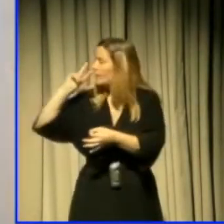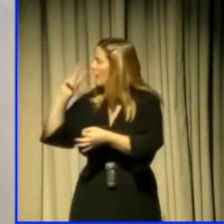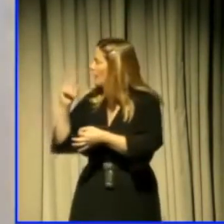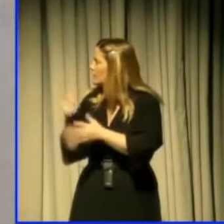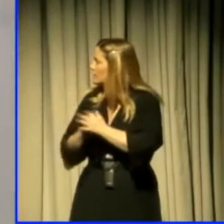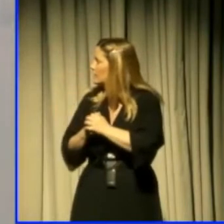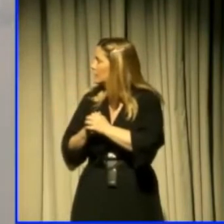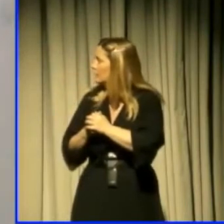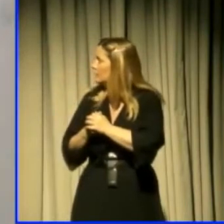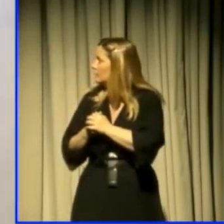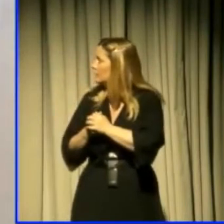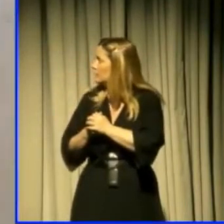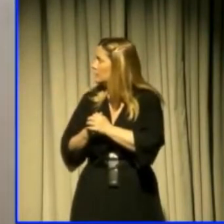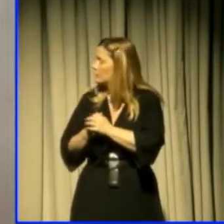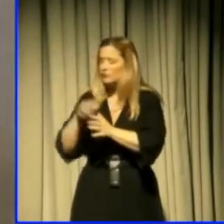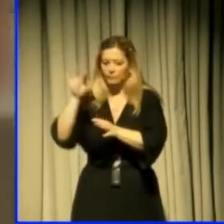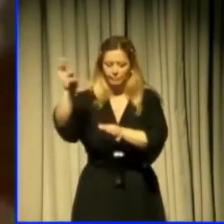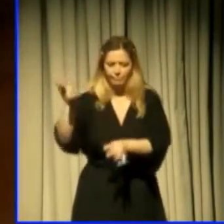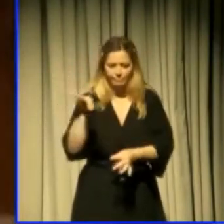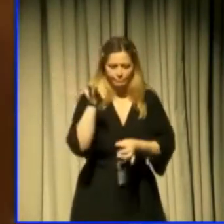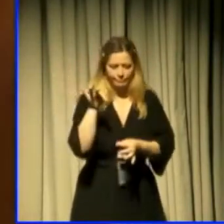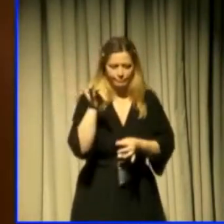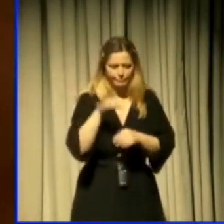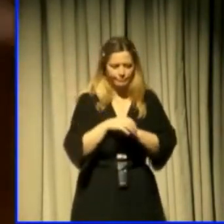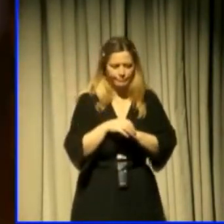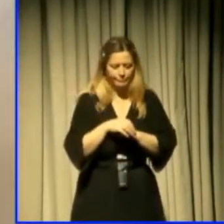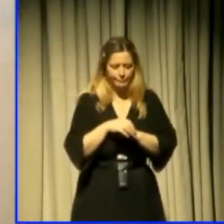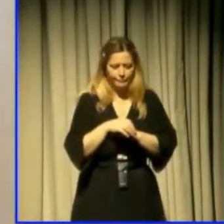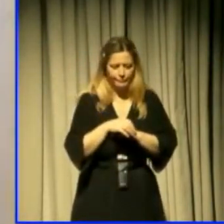Let me see what else is there. Here's some haptic technology.